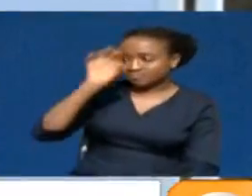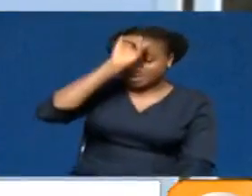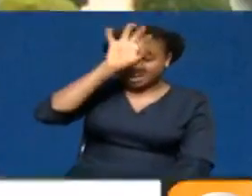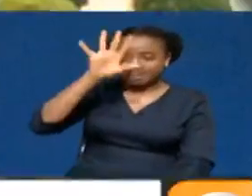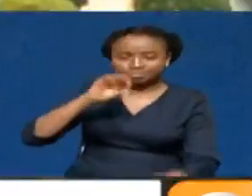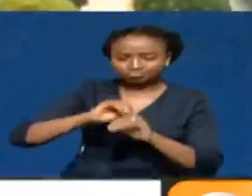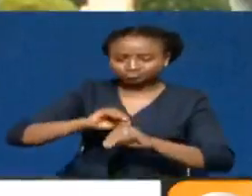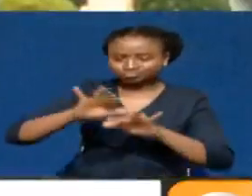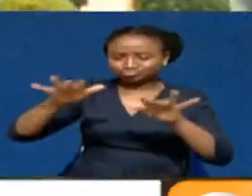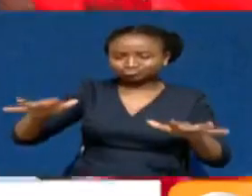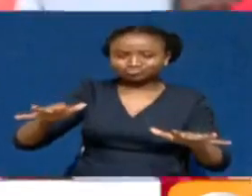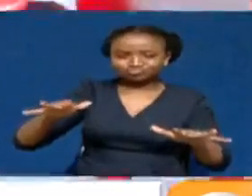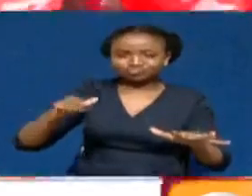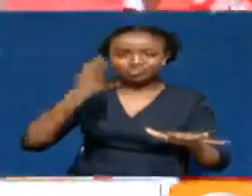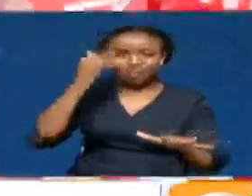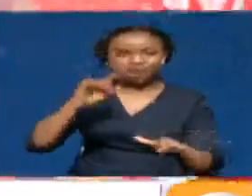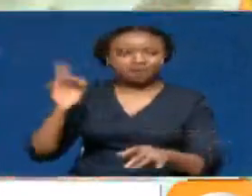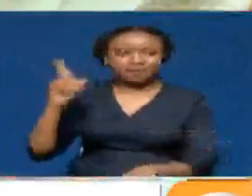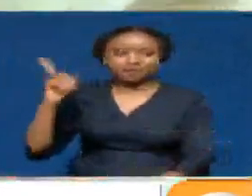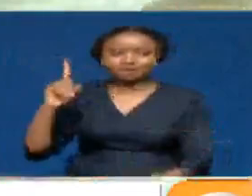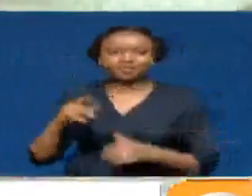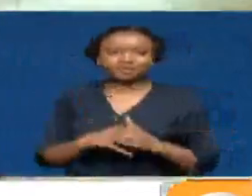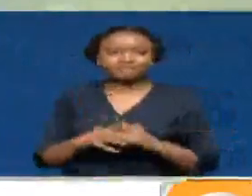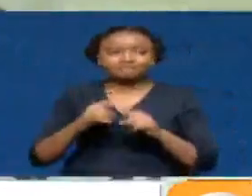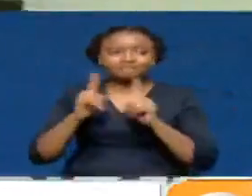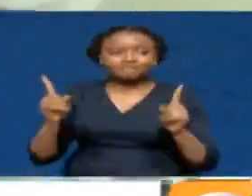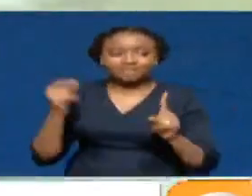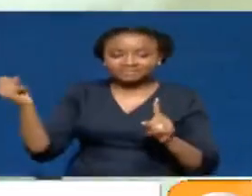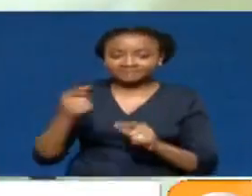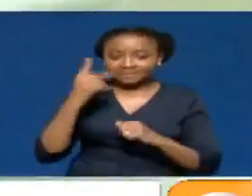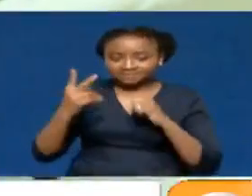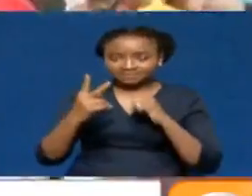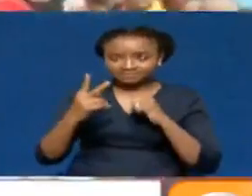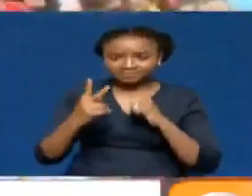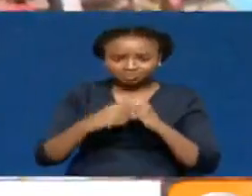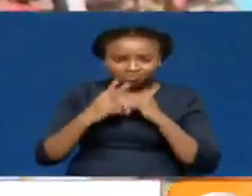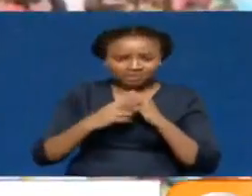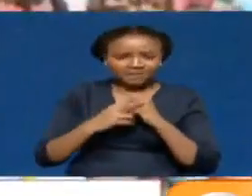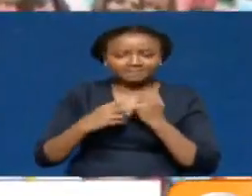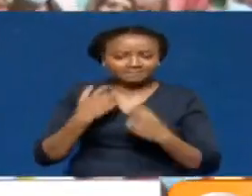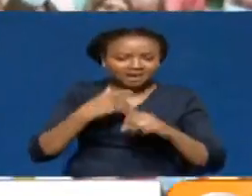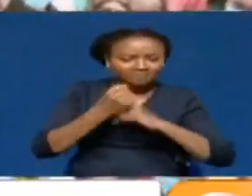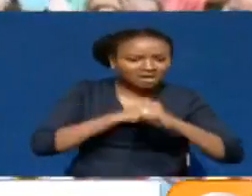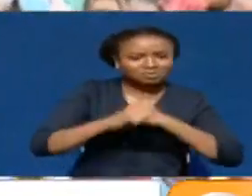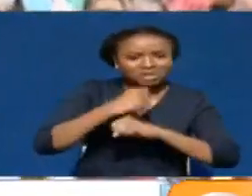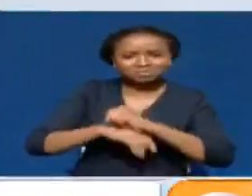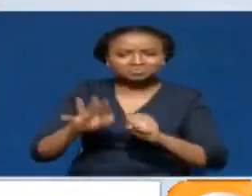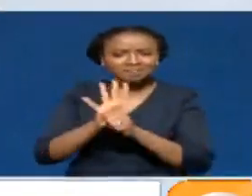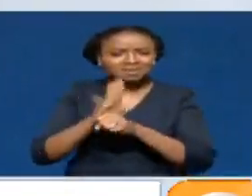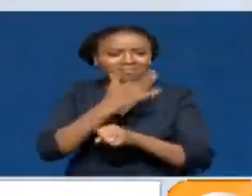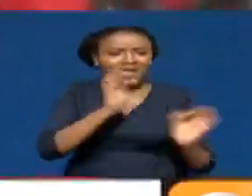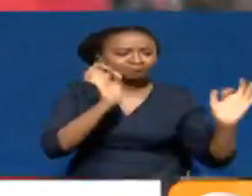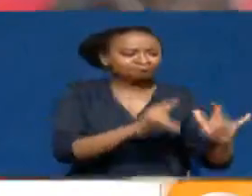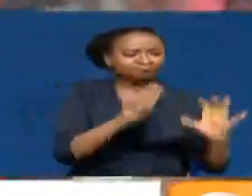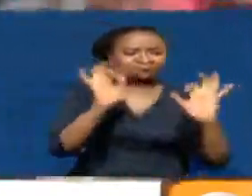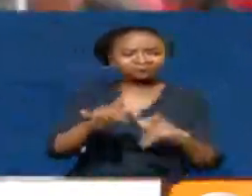spillover from Nairobi. However, in the month of July, super spreader events, mostly being campaigns leading